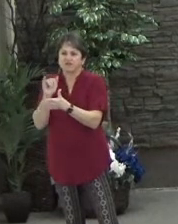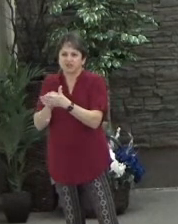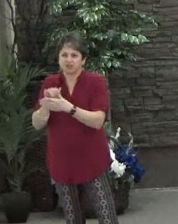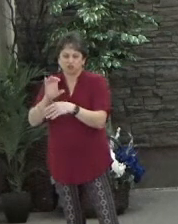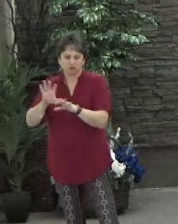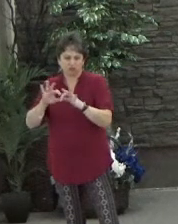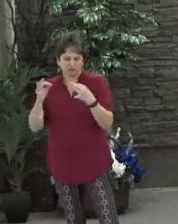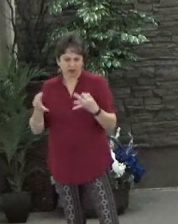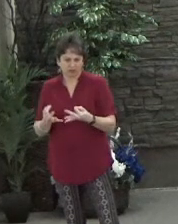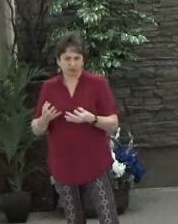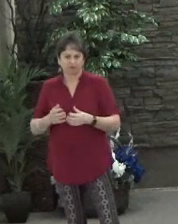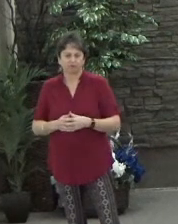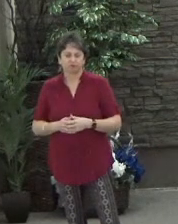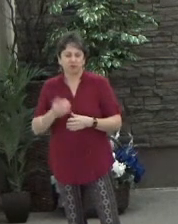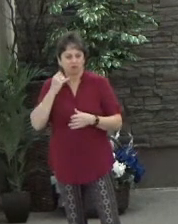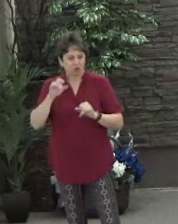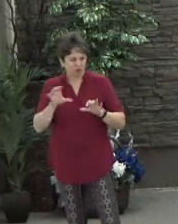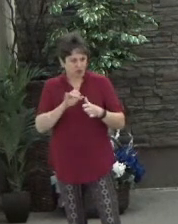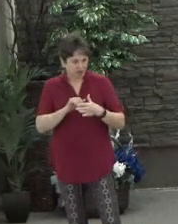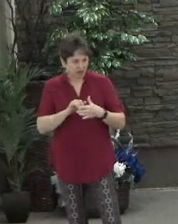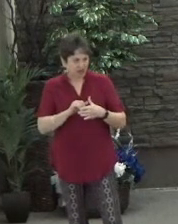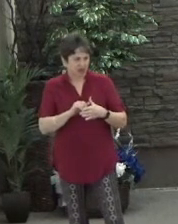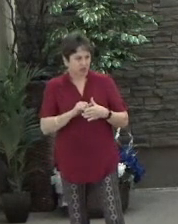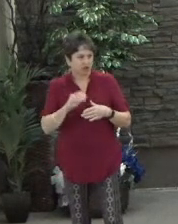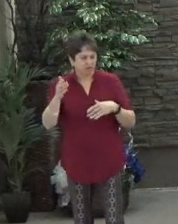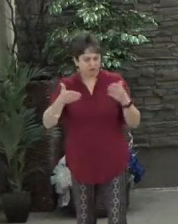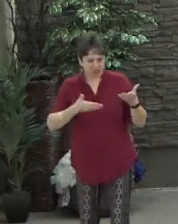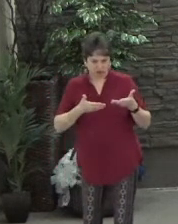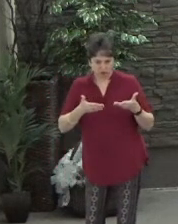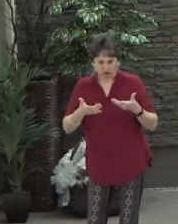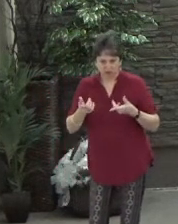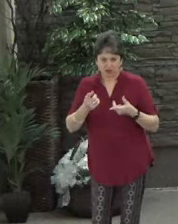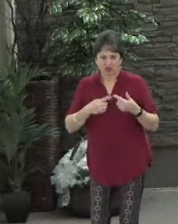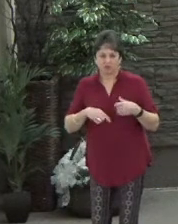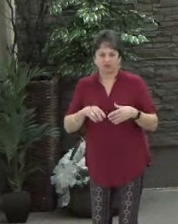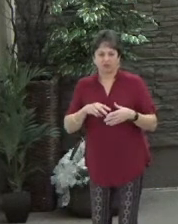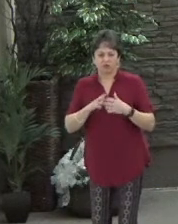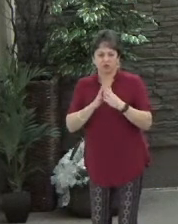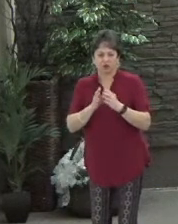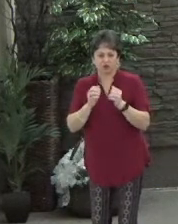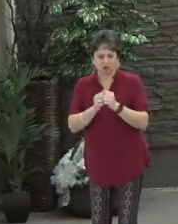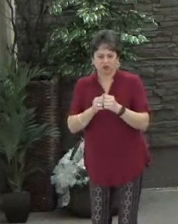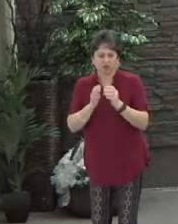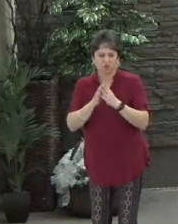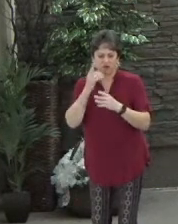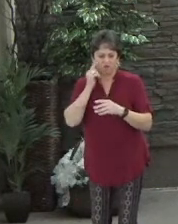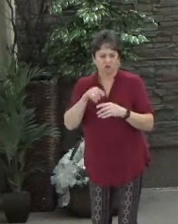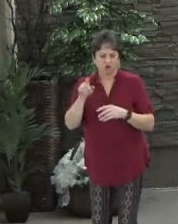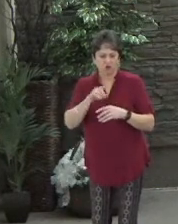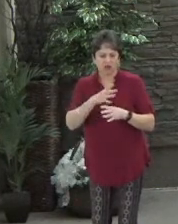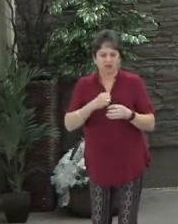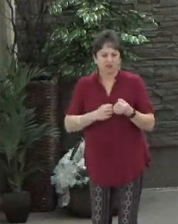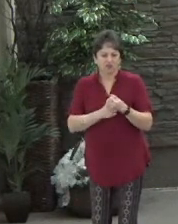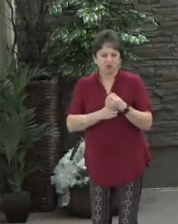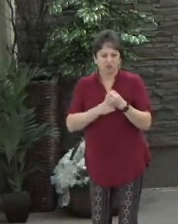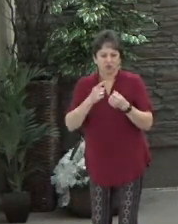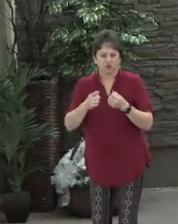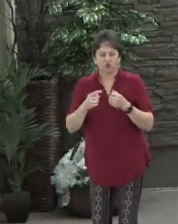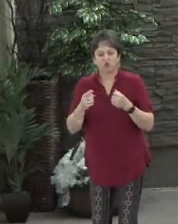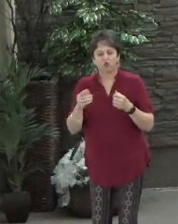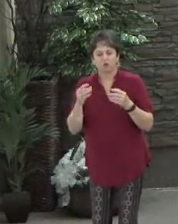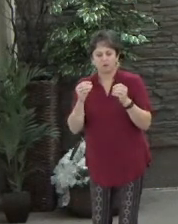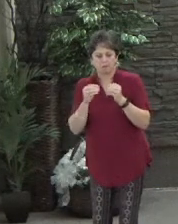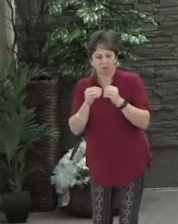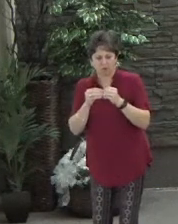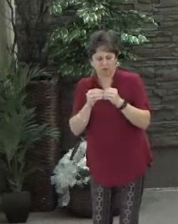body. If we can do that with you, we invite you to come on down, and we'll pray with you and for you, and support you even after we leave